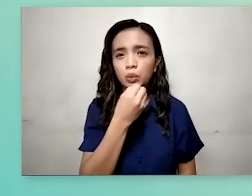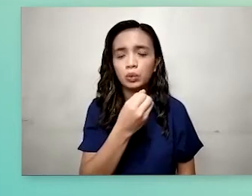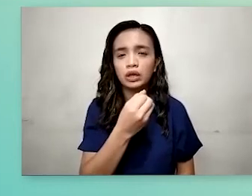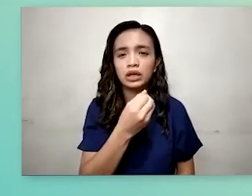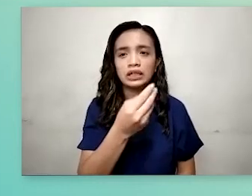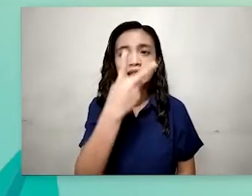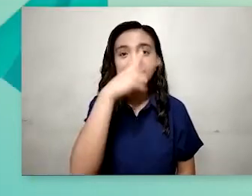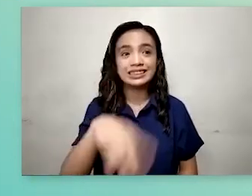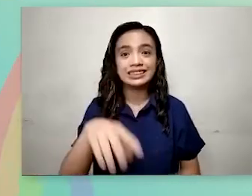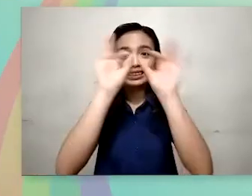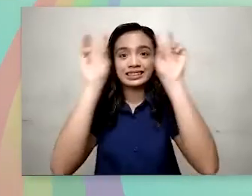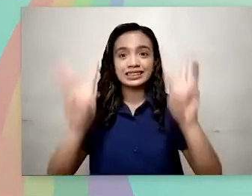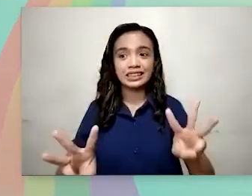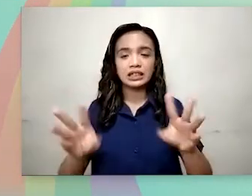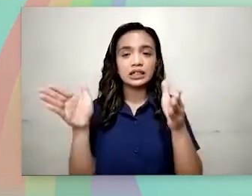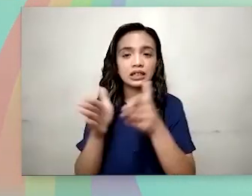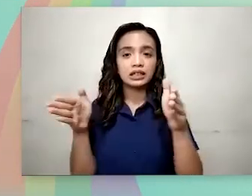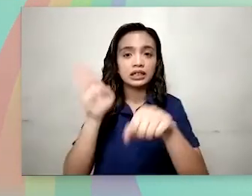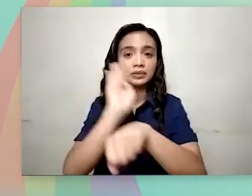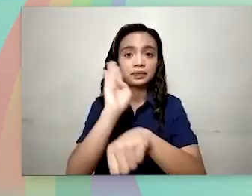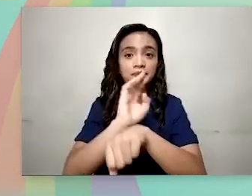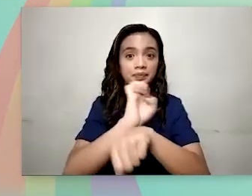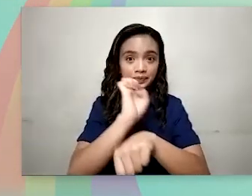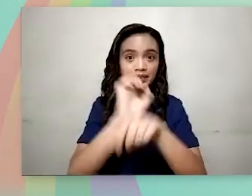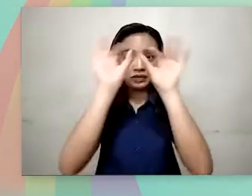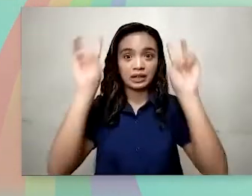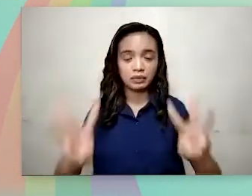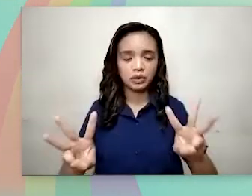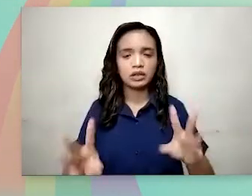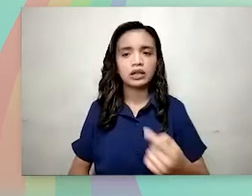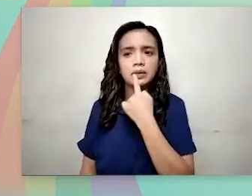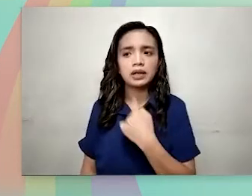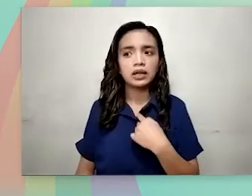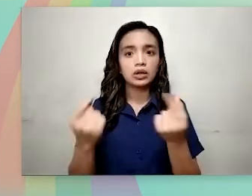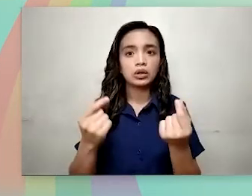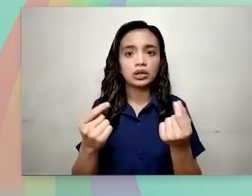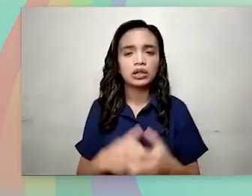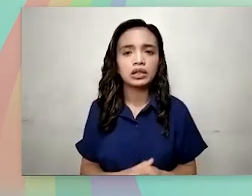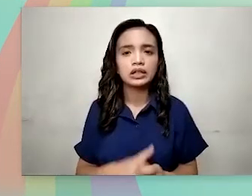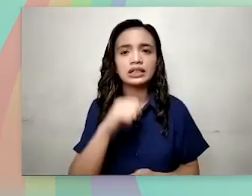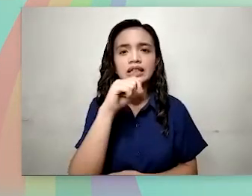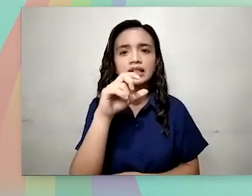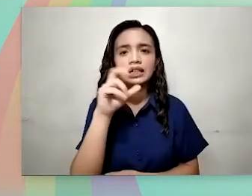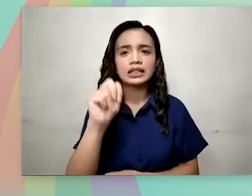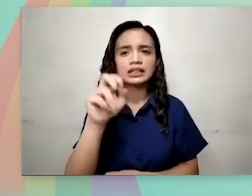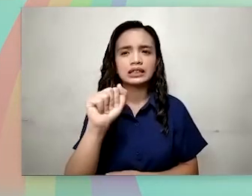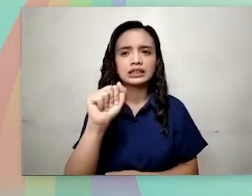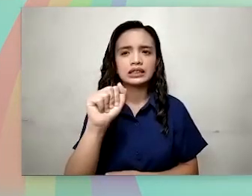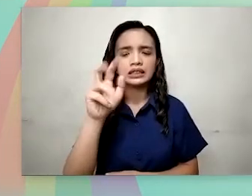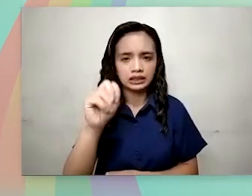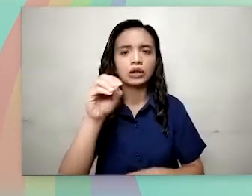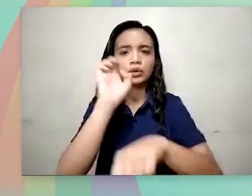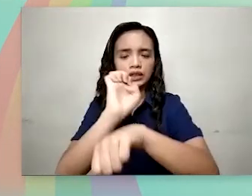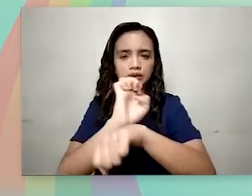in this MSE framework, micro and small enterprise framework. And in SEDPI, we call them nano enterprises.